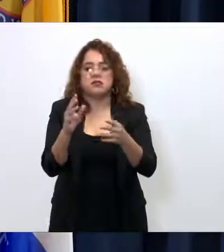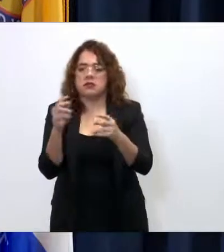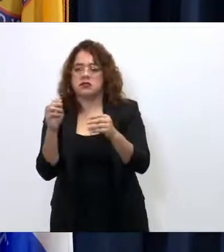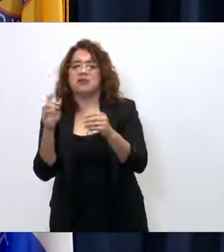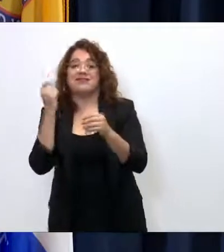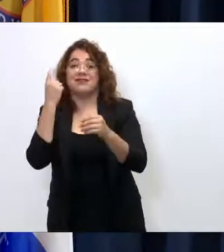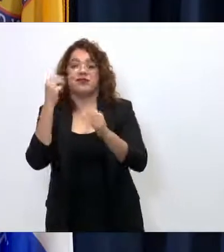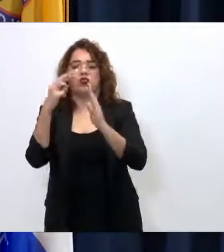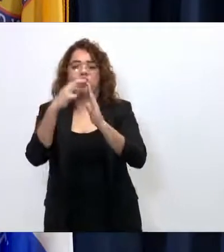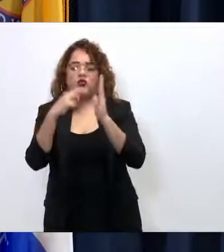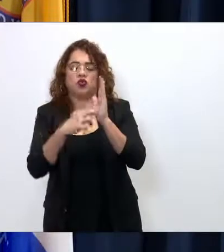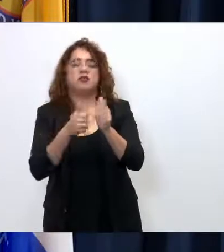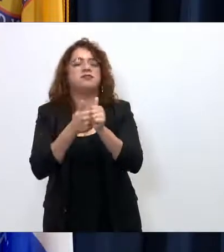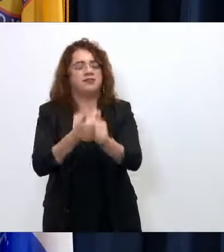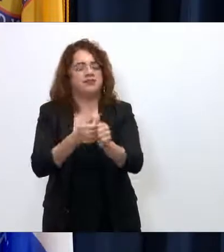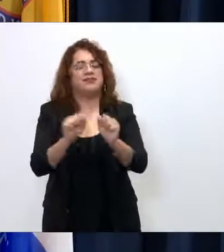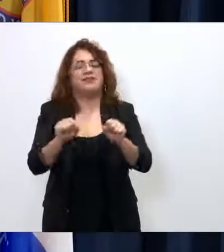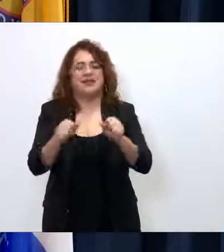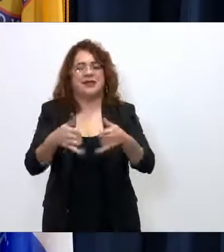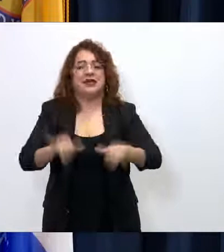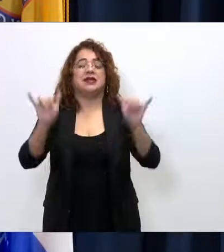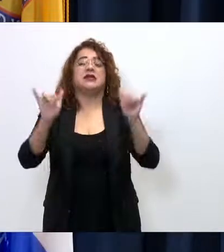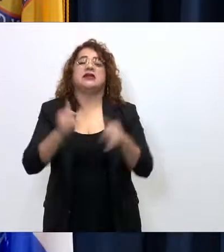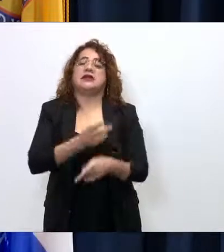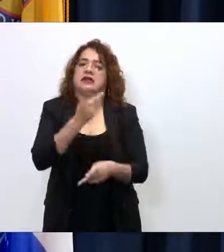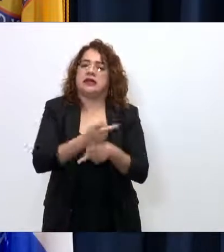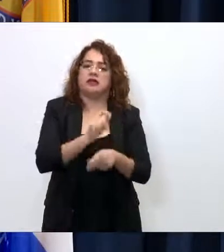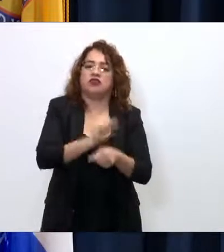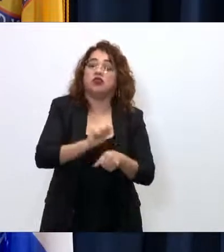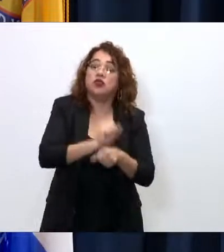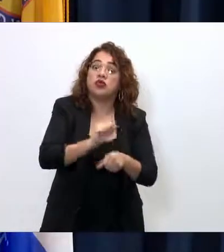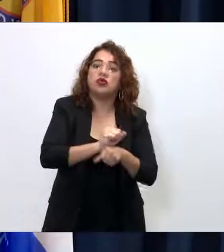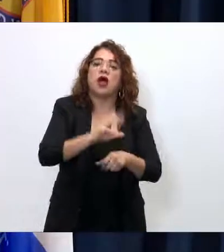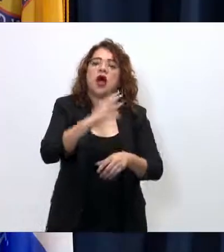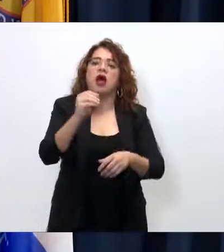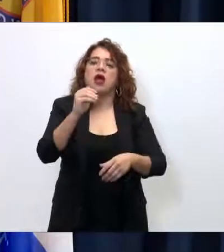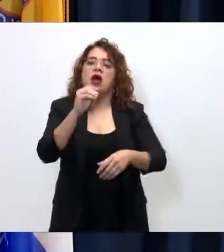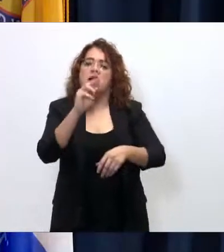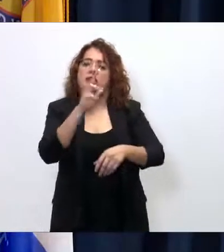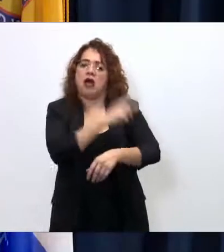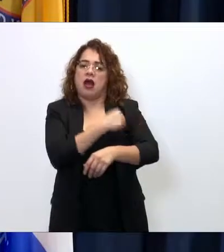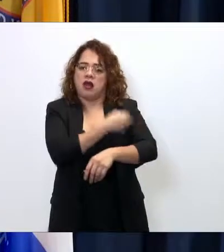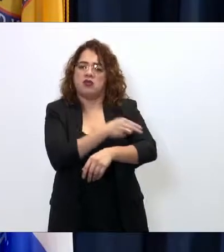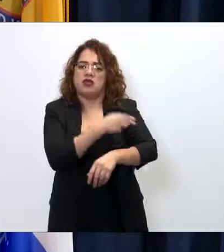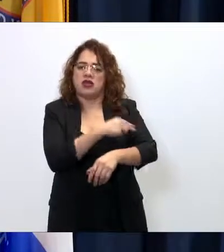keep the work and the hospitalizations down. Now I want to talk about vaccinations.